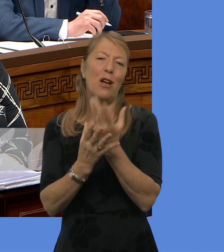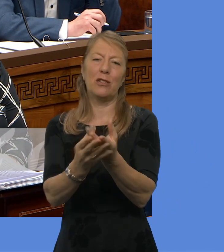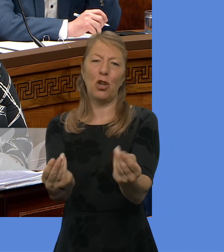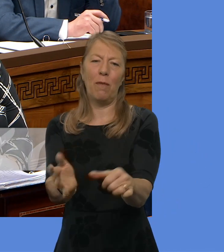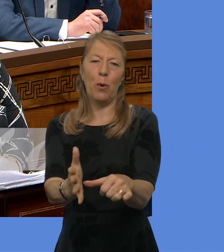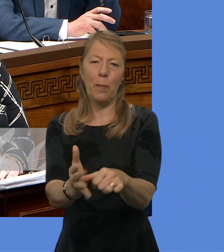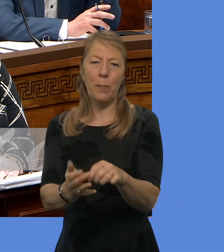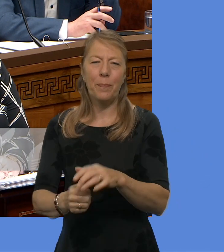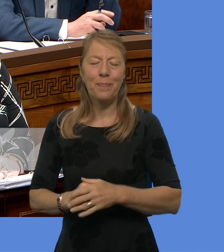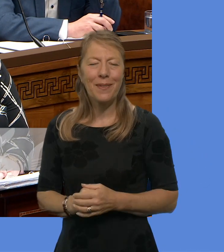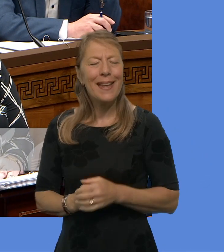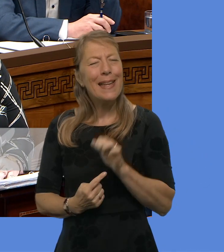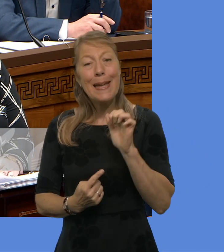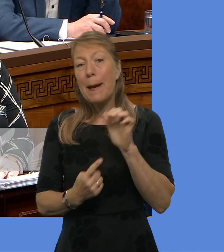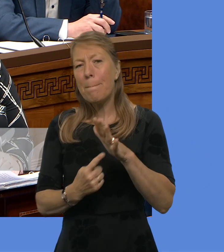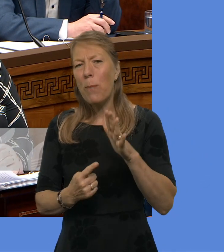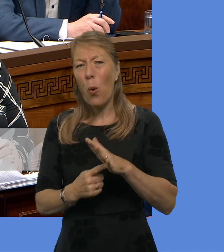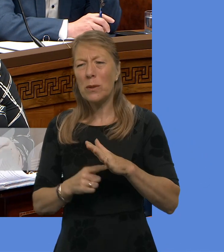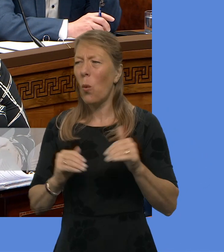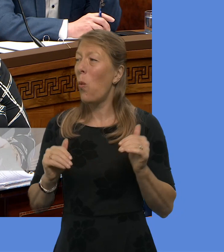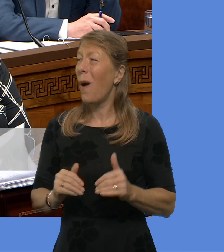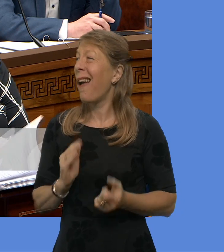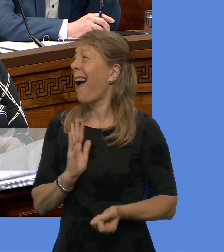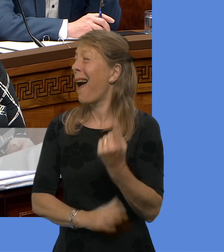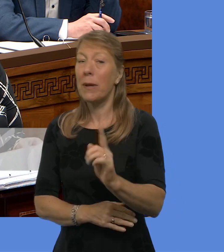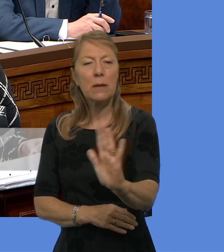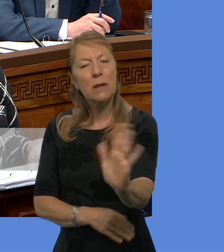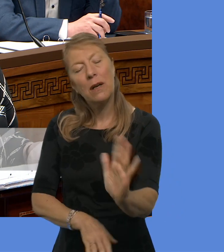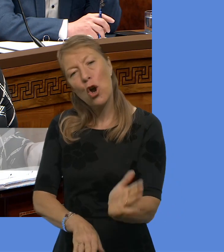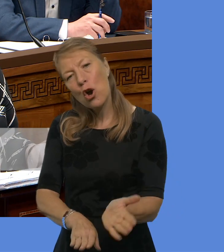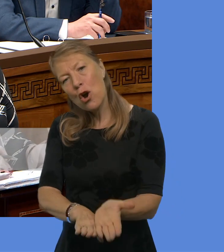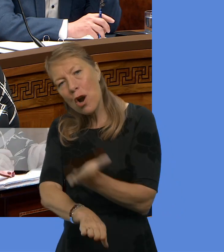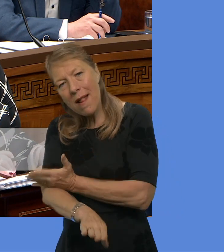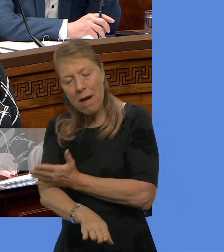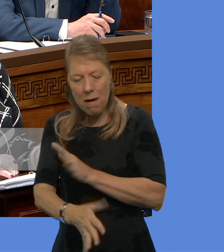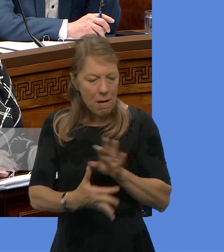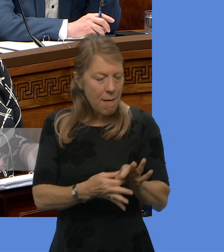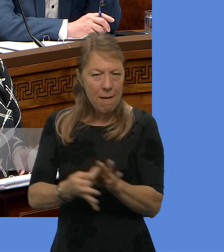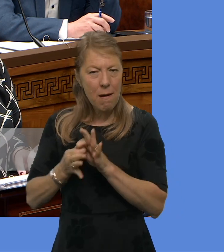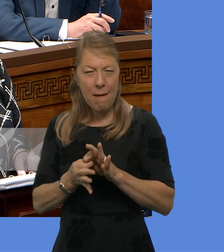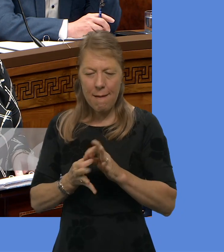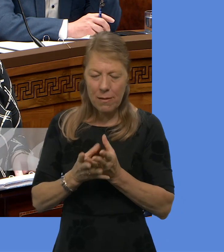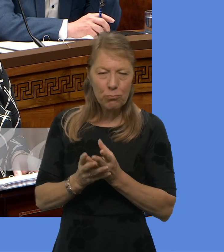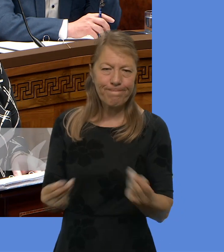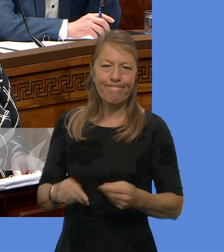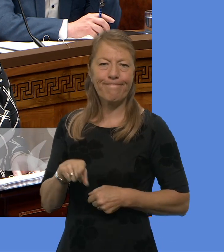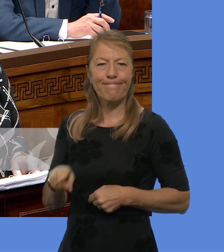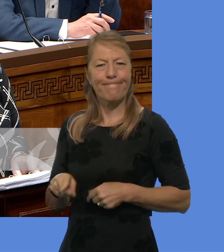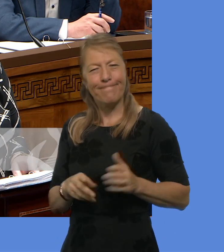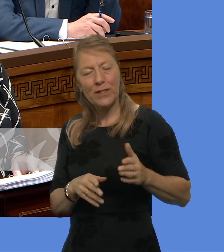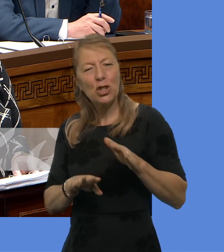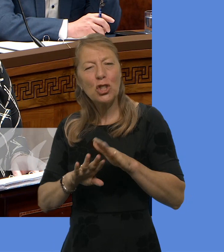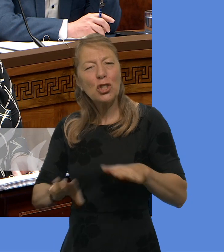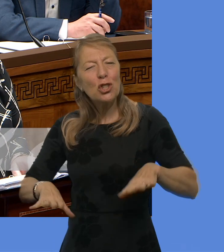stage diversion with partnership initiatives including its Targeted Schools programme, Community Resolution Scheme and a multi-agency Children's Diversion